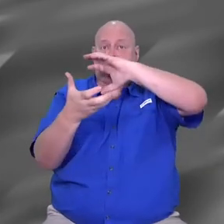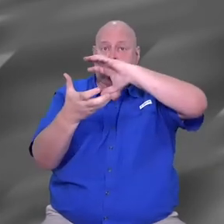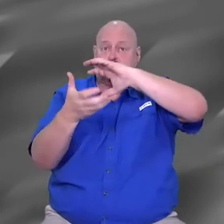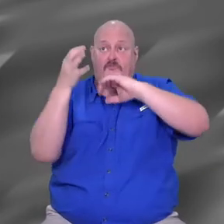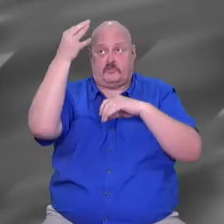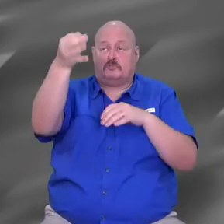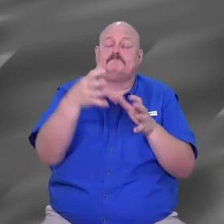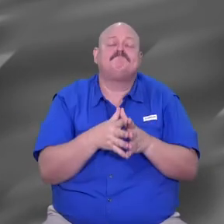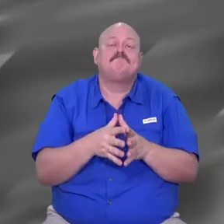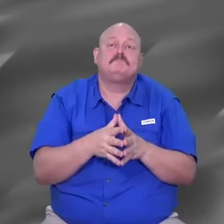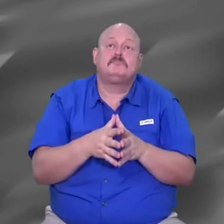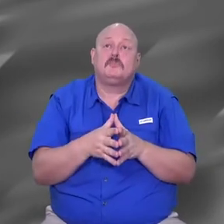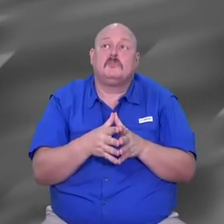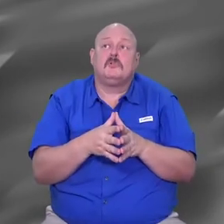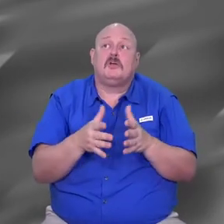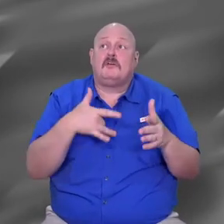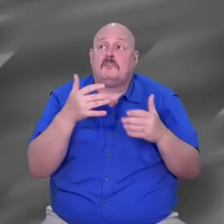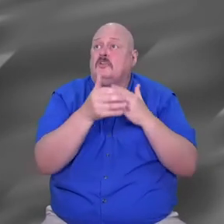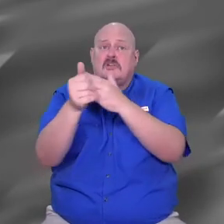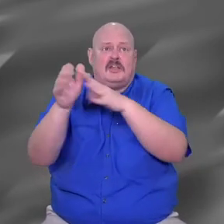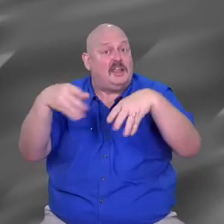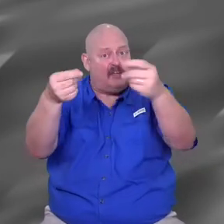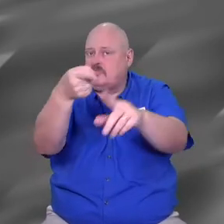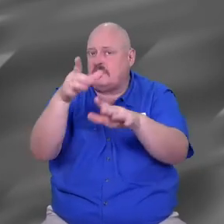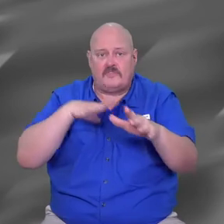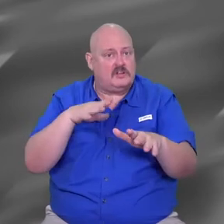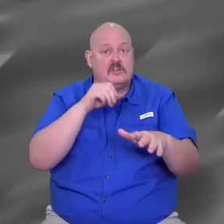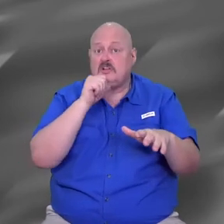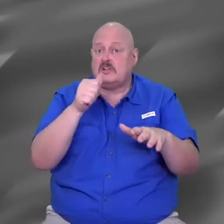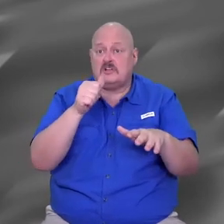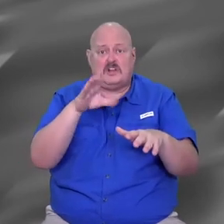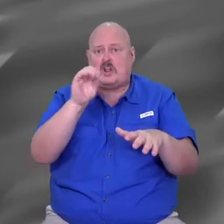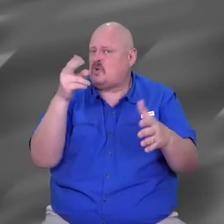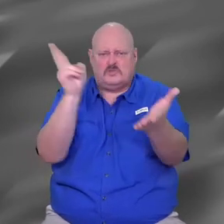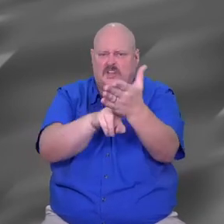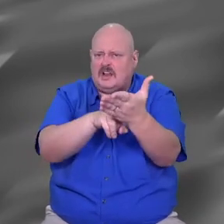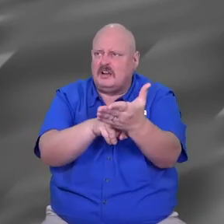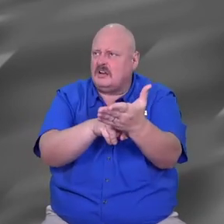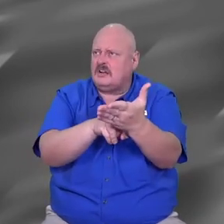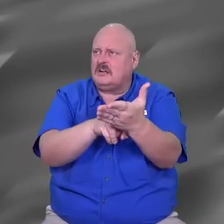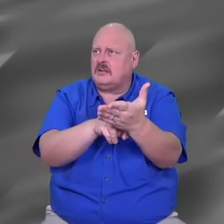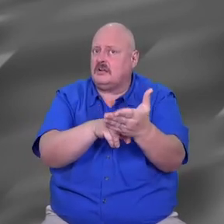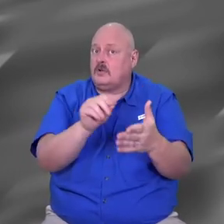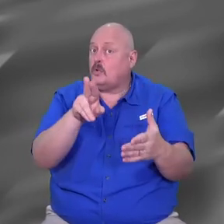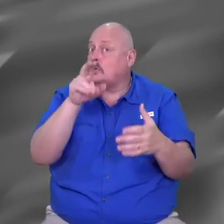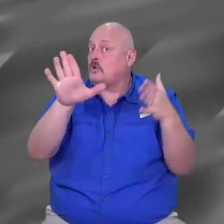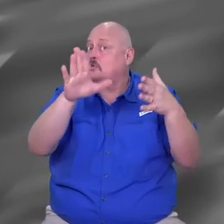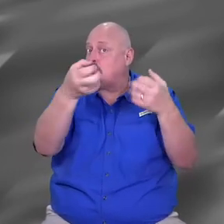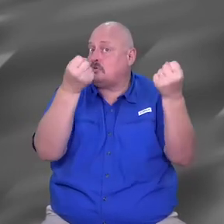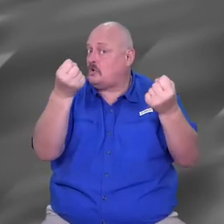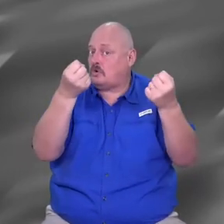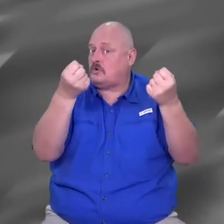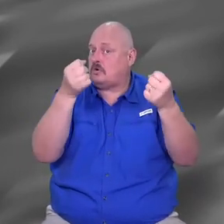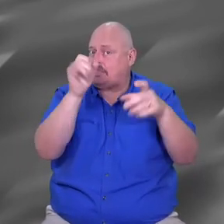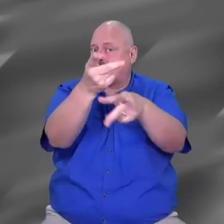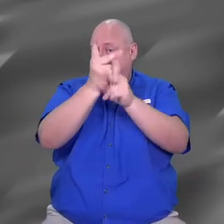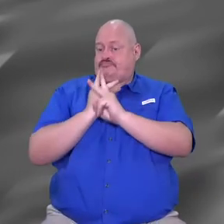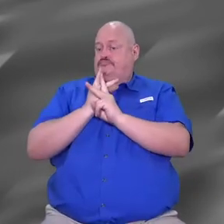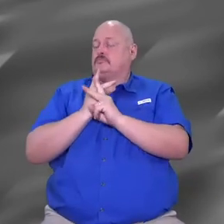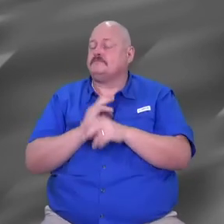road. You feel led to help them, give it to them, but don't co-sign, or it's going to be your car that gets repoed in the